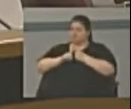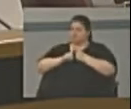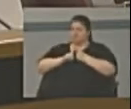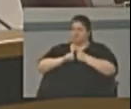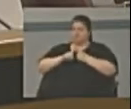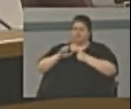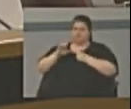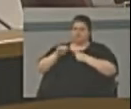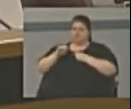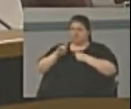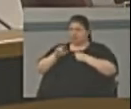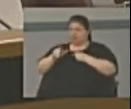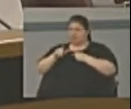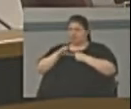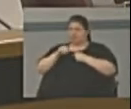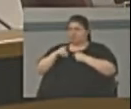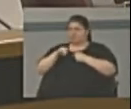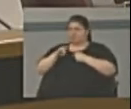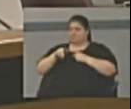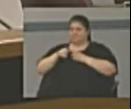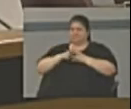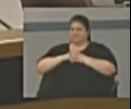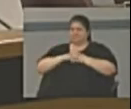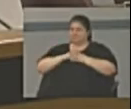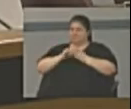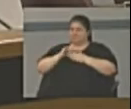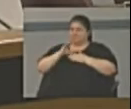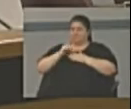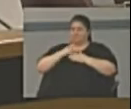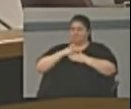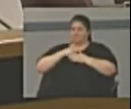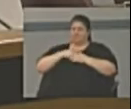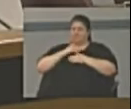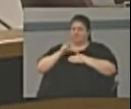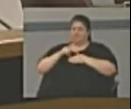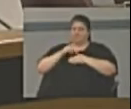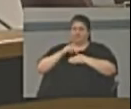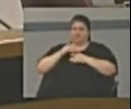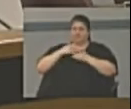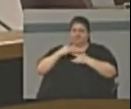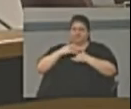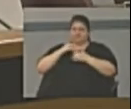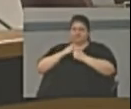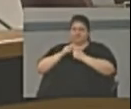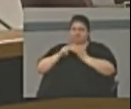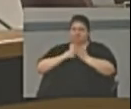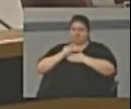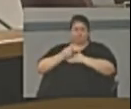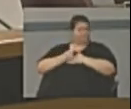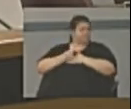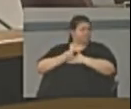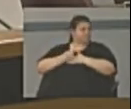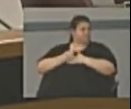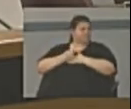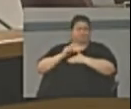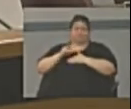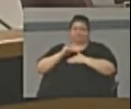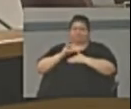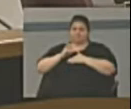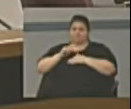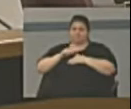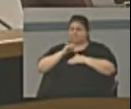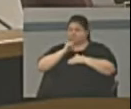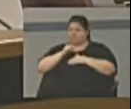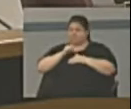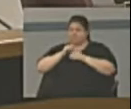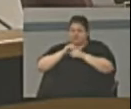to Carl and to Paul. That would be my only consideration with the project. Thank you, Mr. Make sure Mr. President. It's not